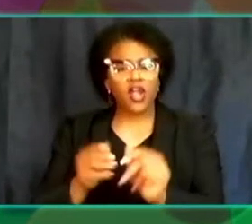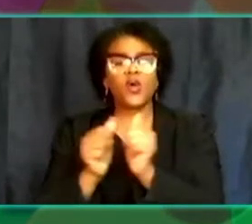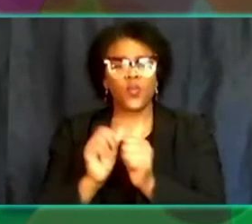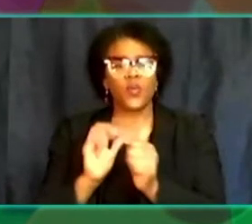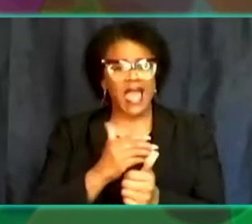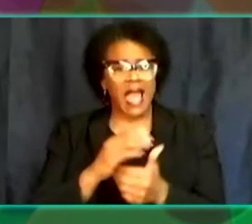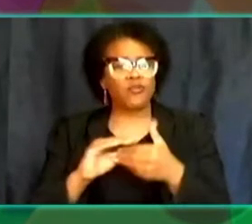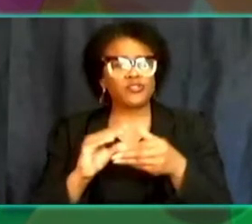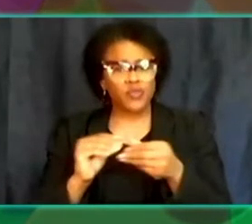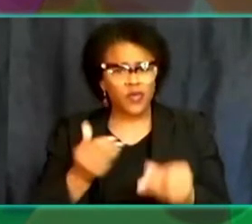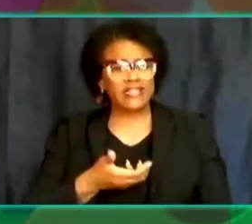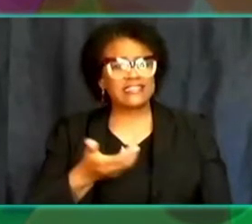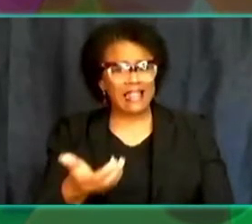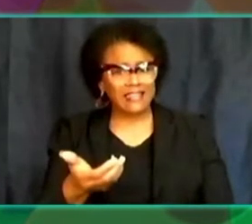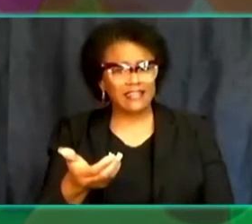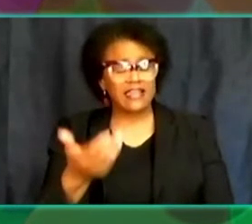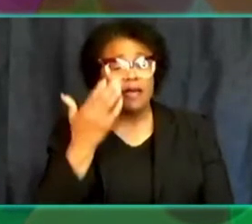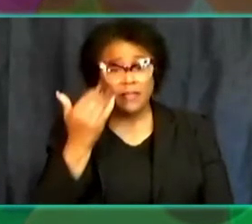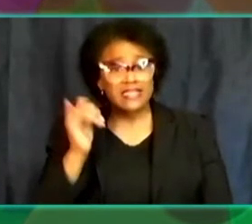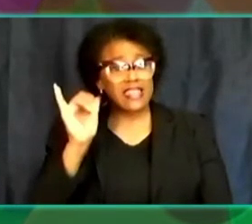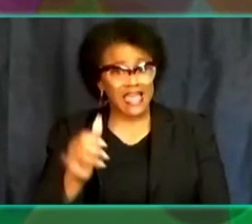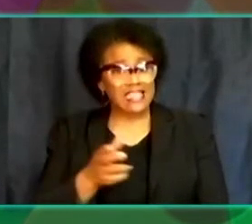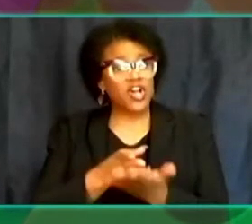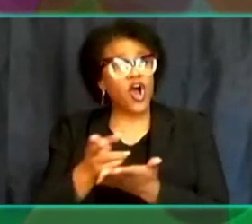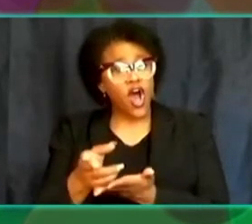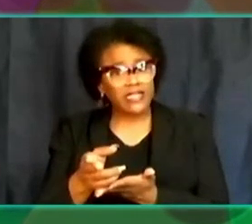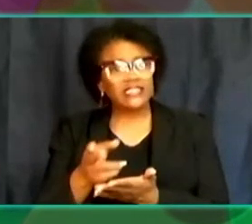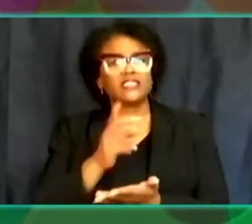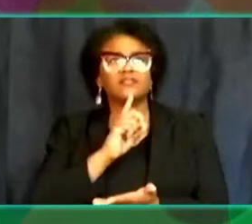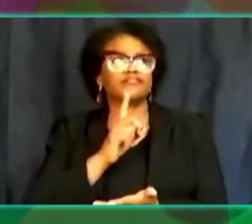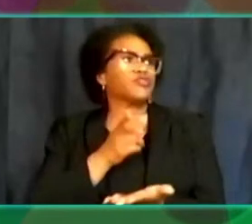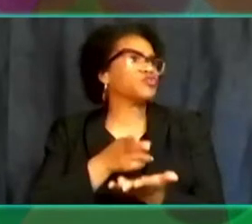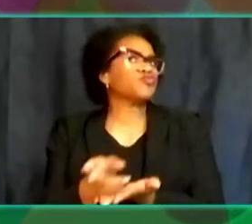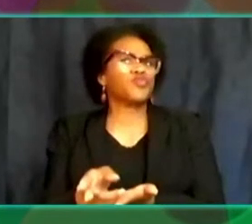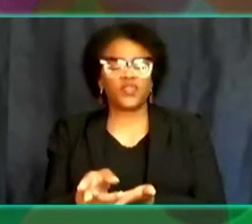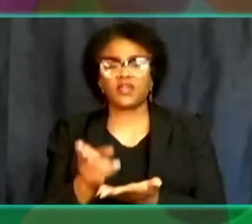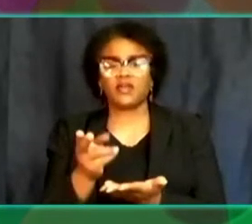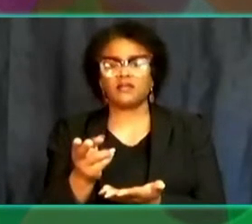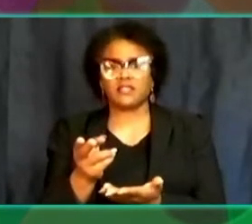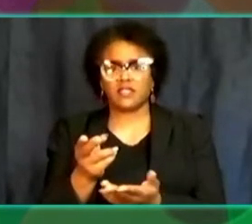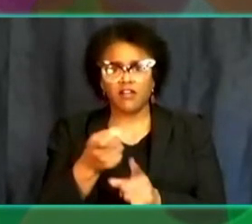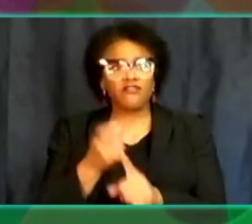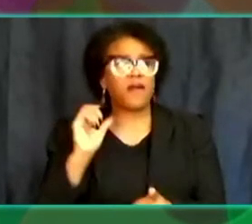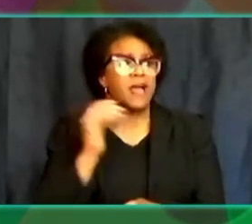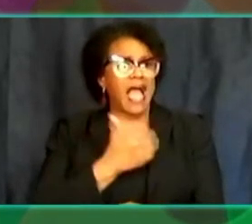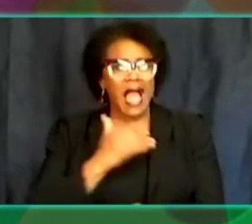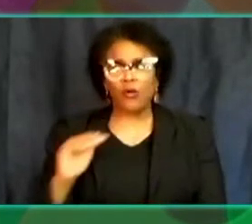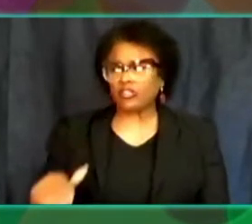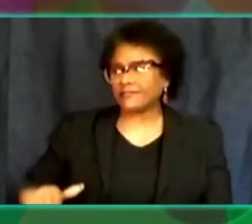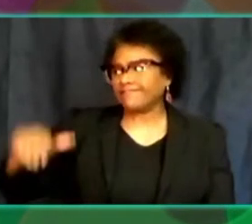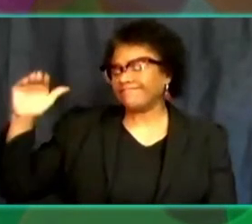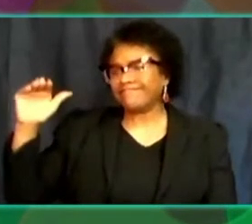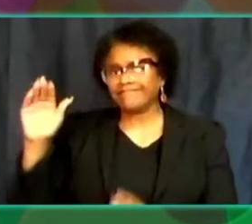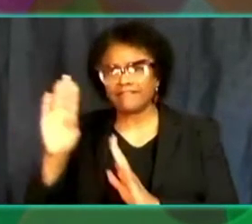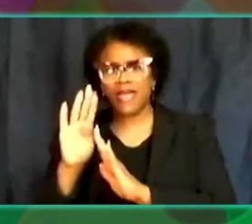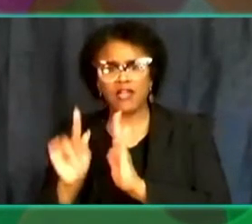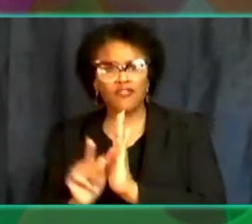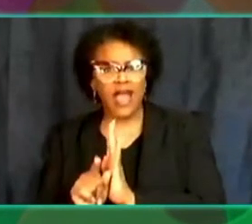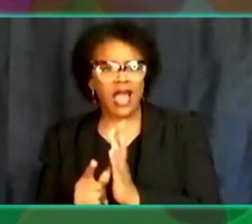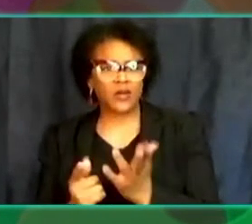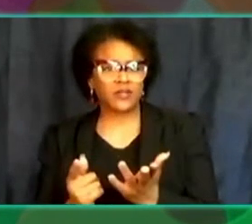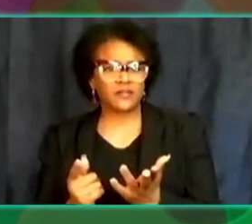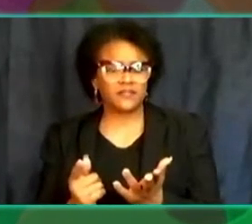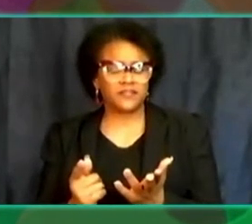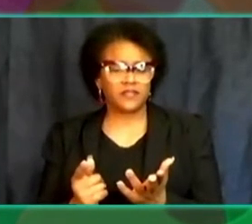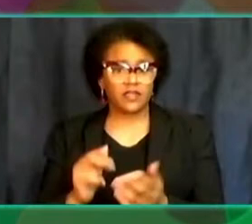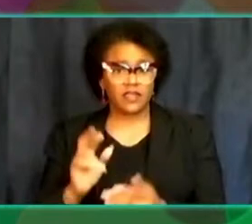that's an honesty and truth that comes from our own backgrounds. And if in terms of the